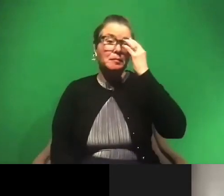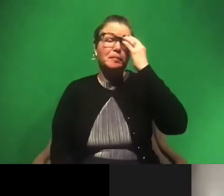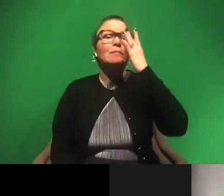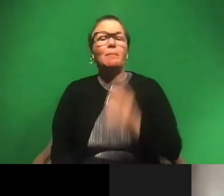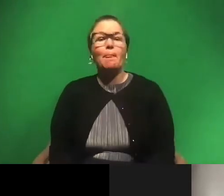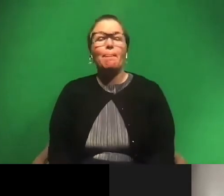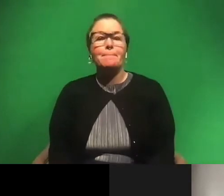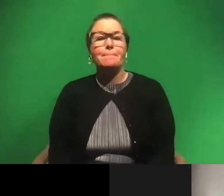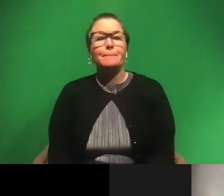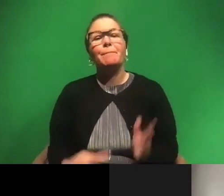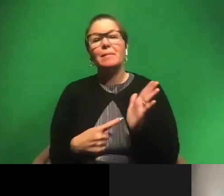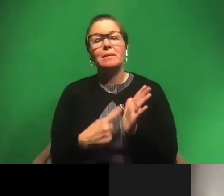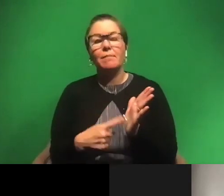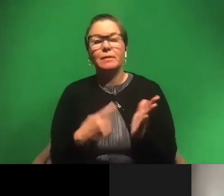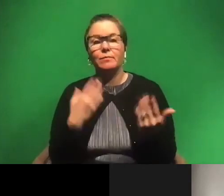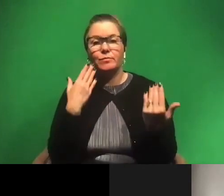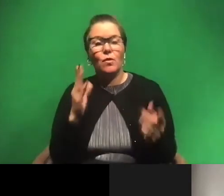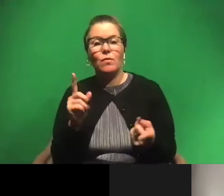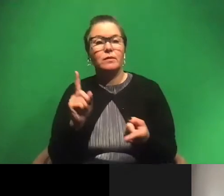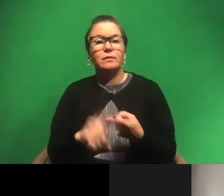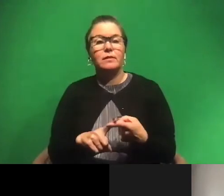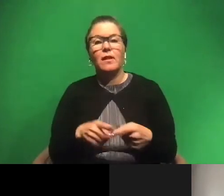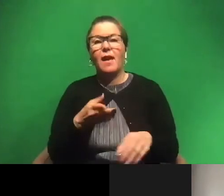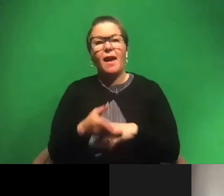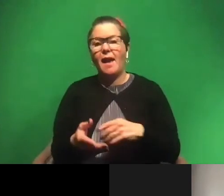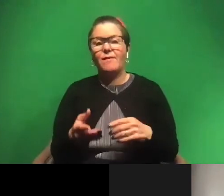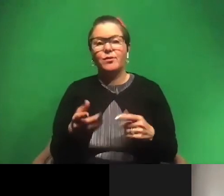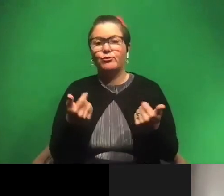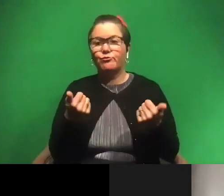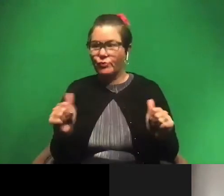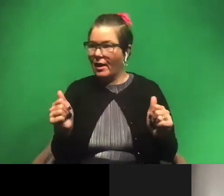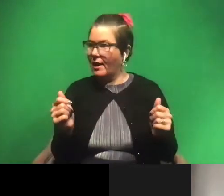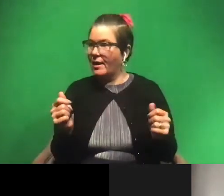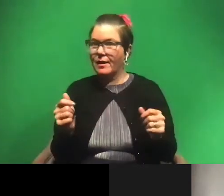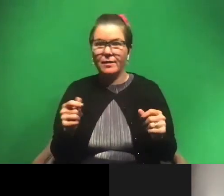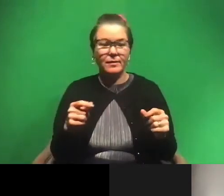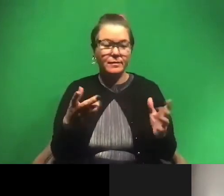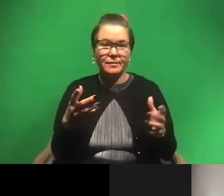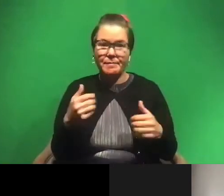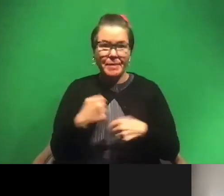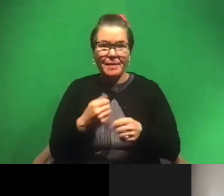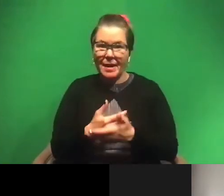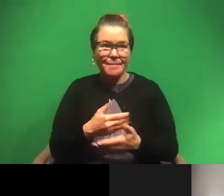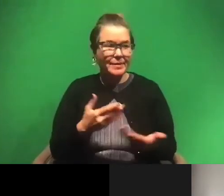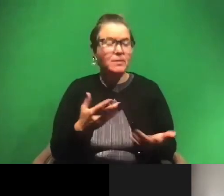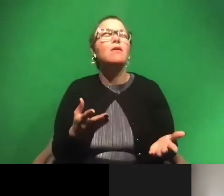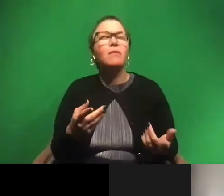And sometimes we don't know until after spawning them if they're boys or girls. Cool,